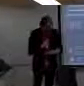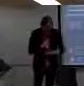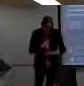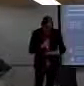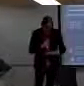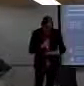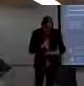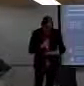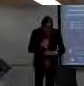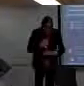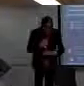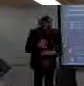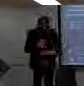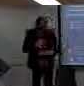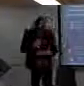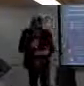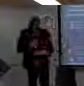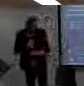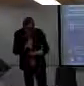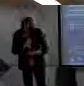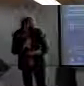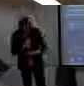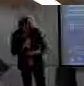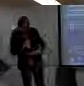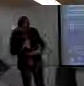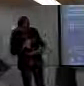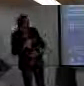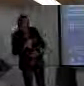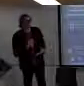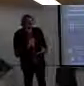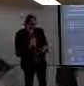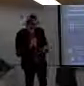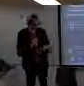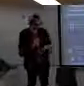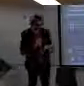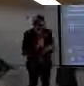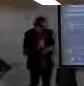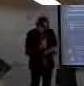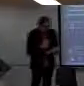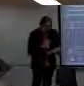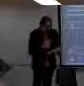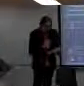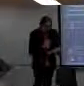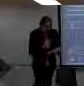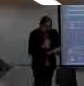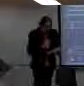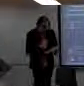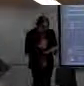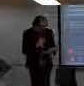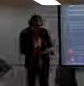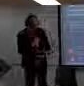around. In many ways, Professor Helsper's book bangs on that same nail, but she does